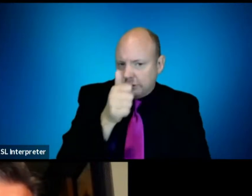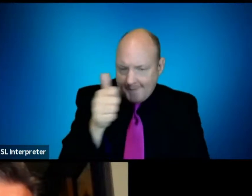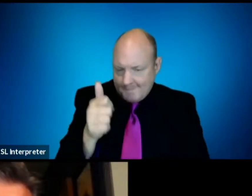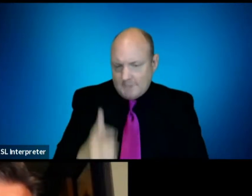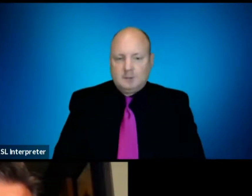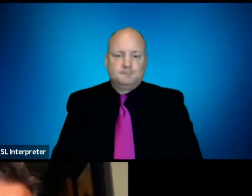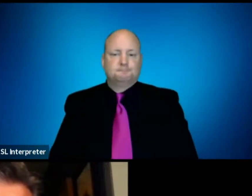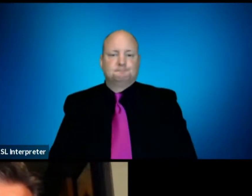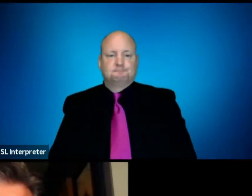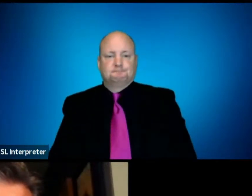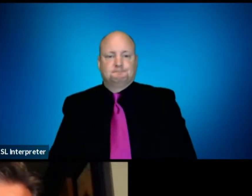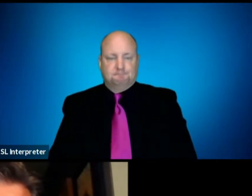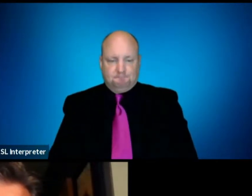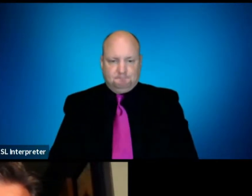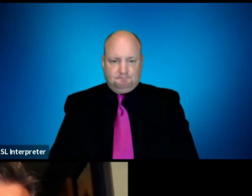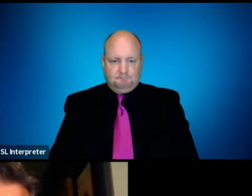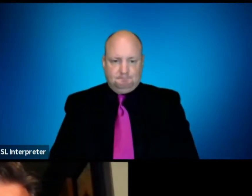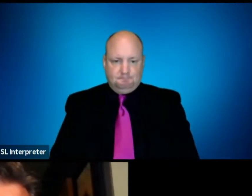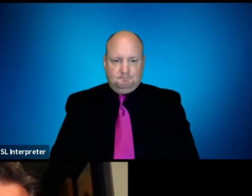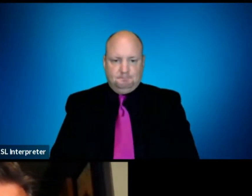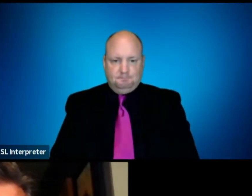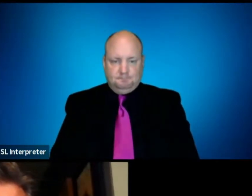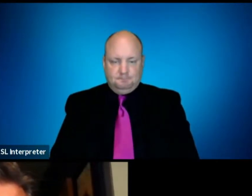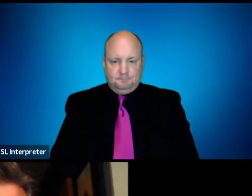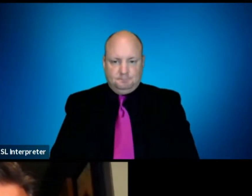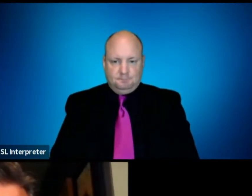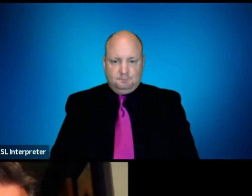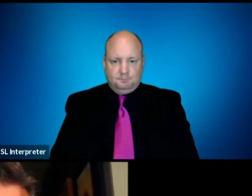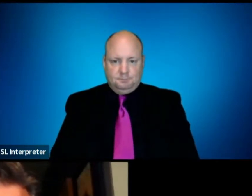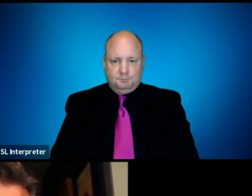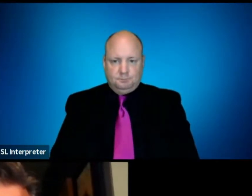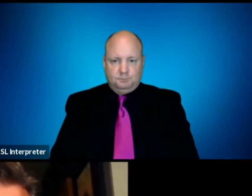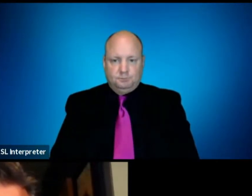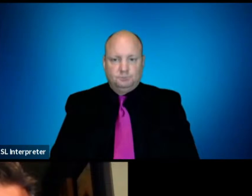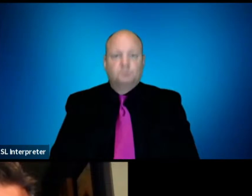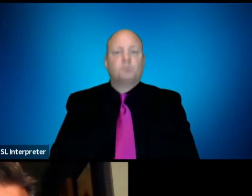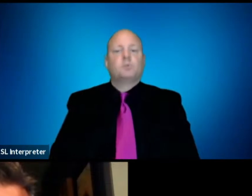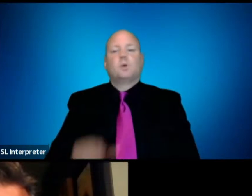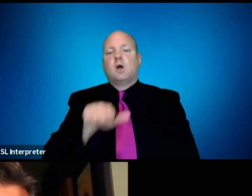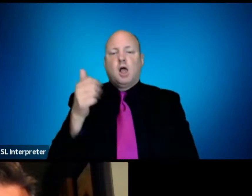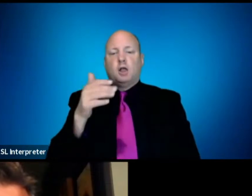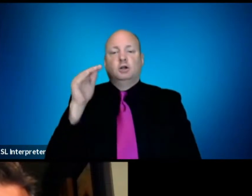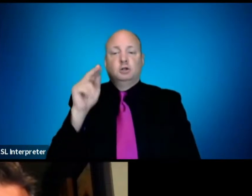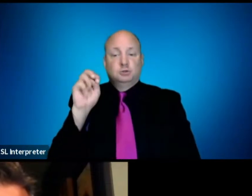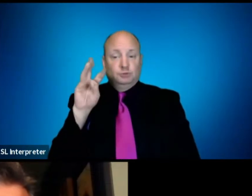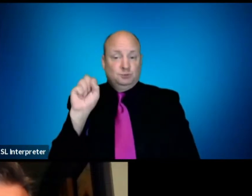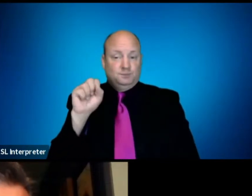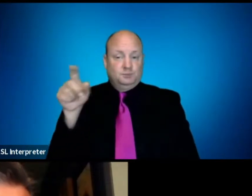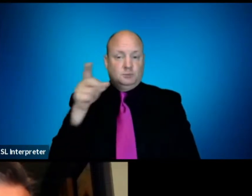Thank you, Erin. And next up is Audrey Wheel, KPTV.